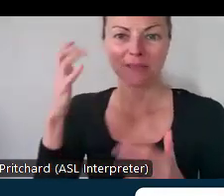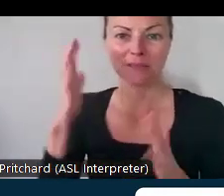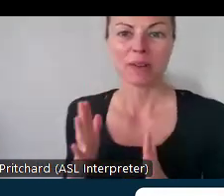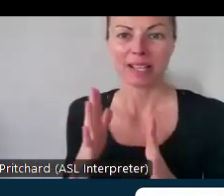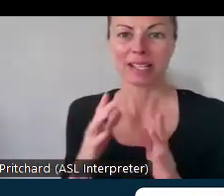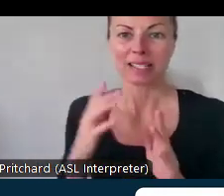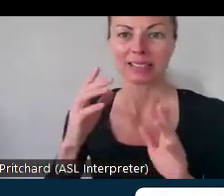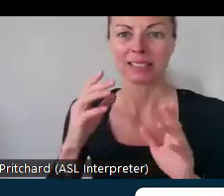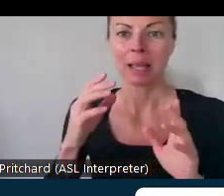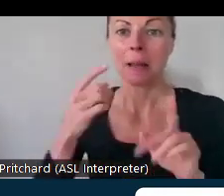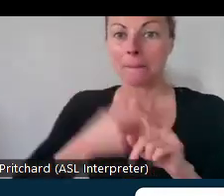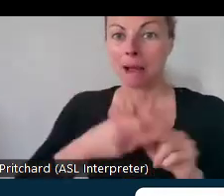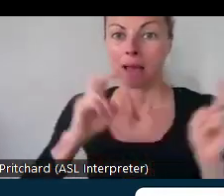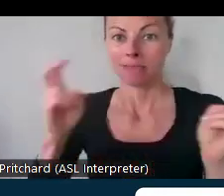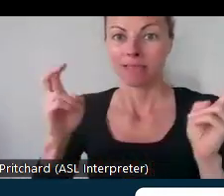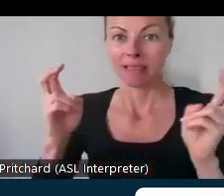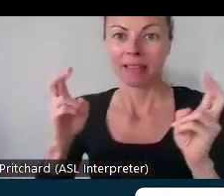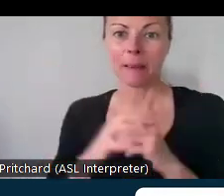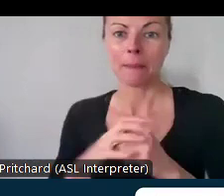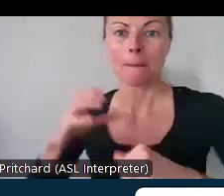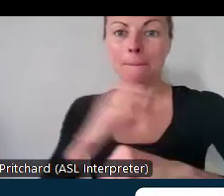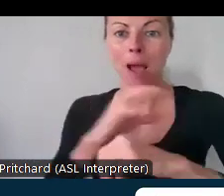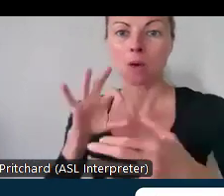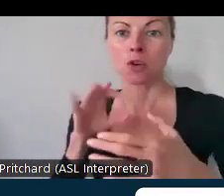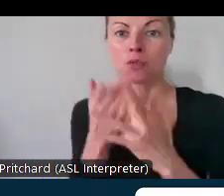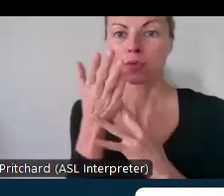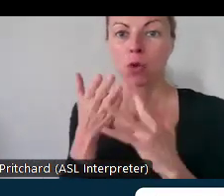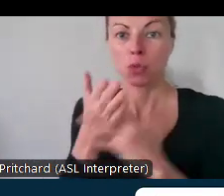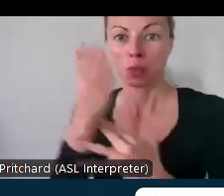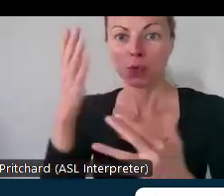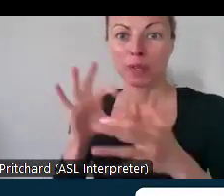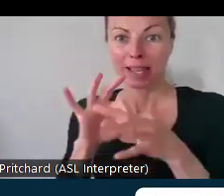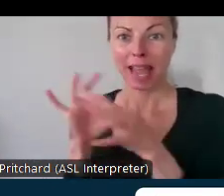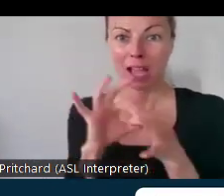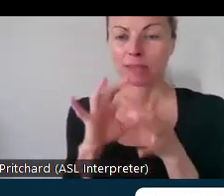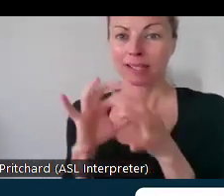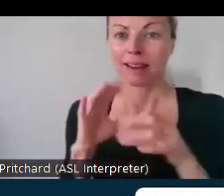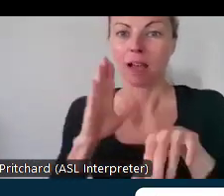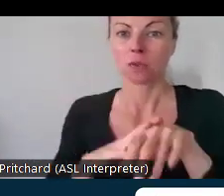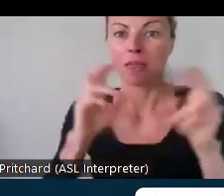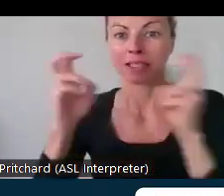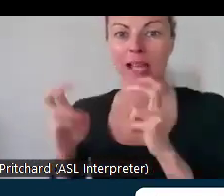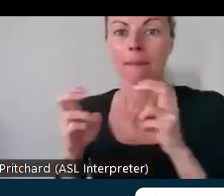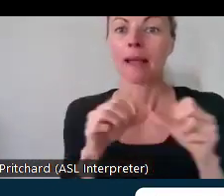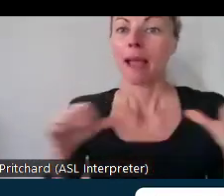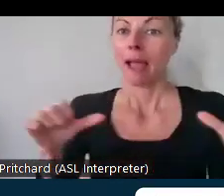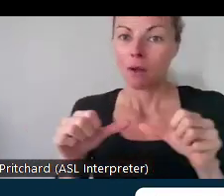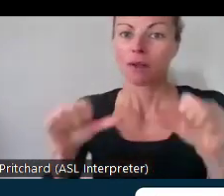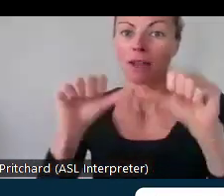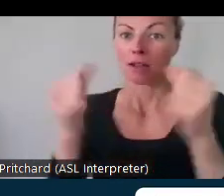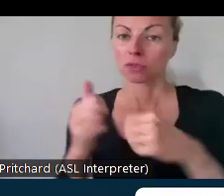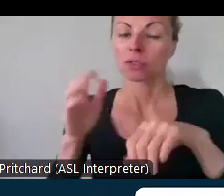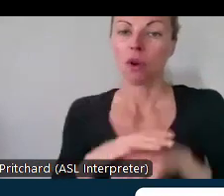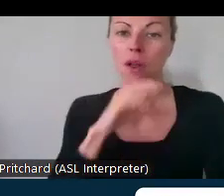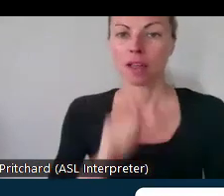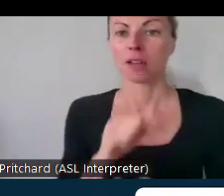is Powered by Connection. Today, we want to connect with you on the topic of area agencies on aging, the